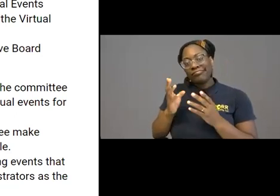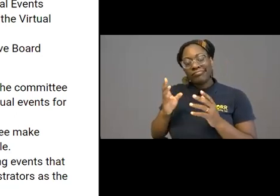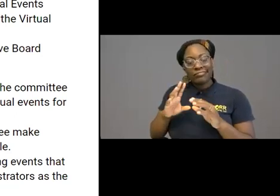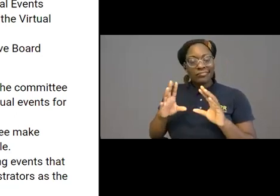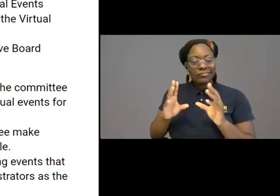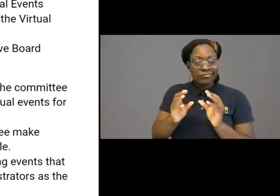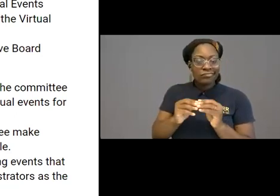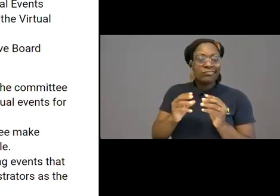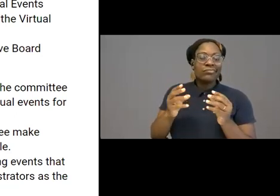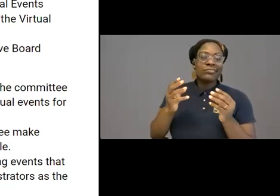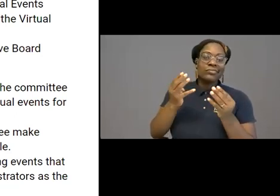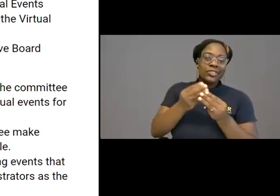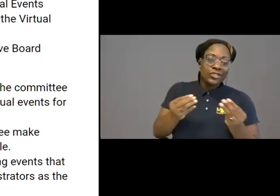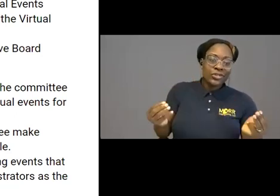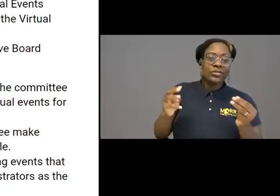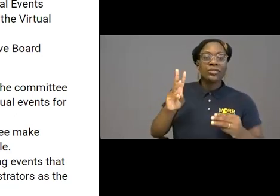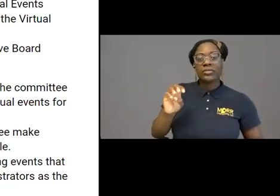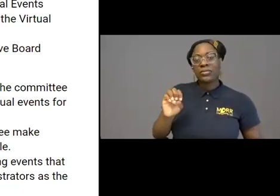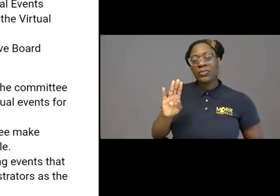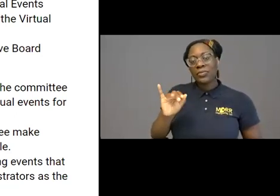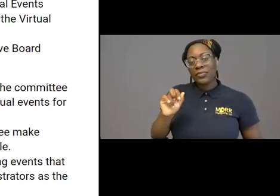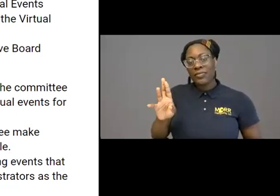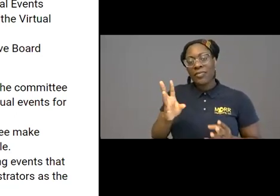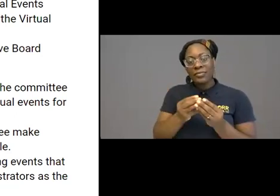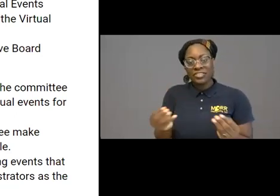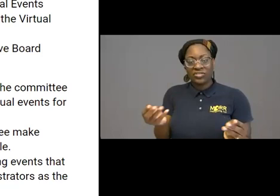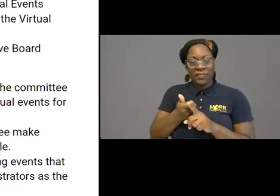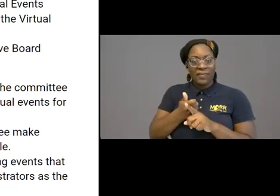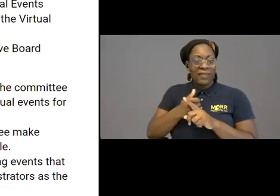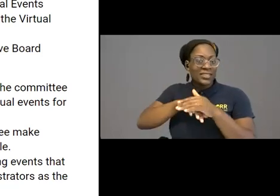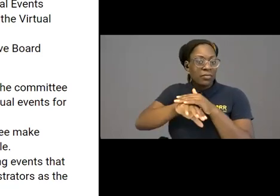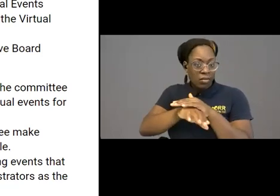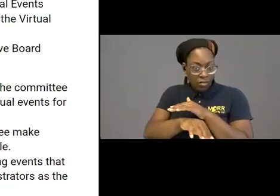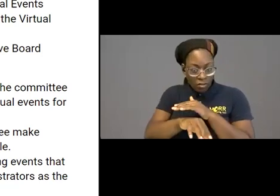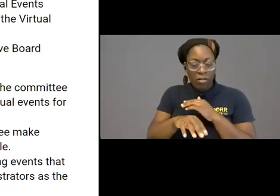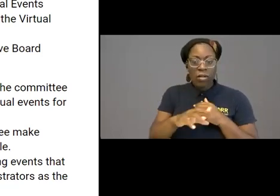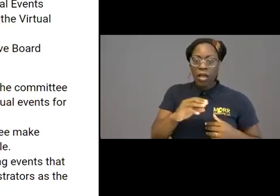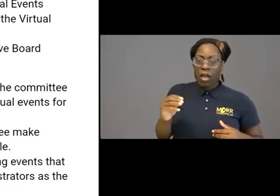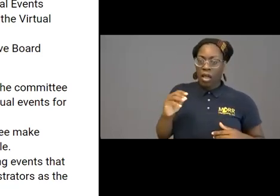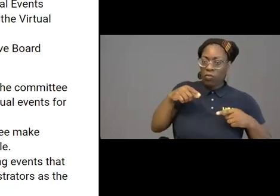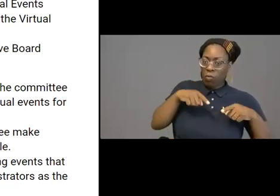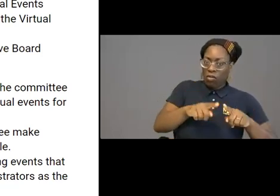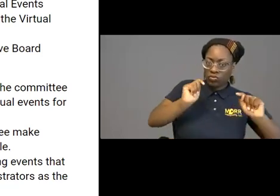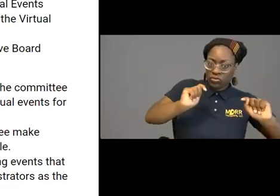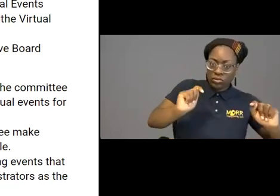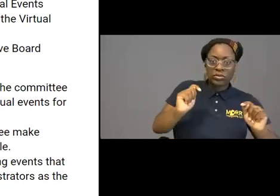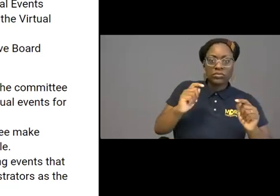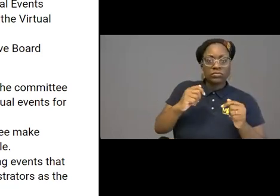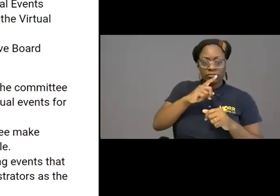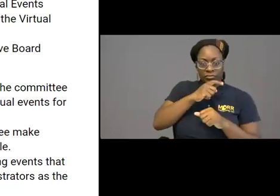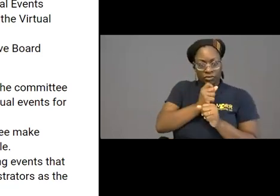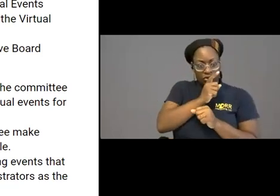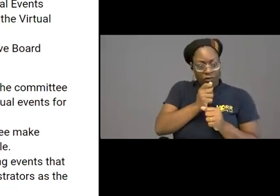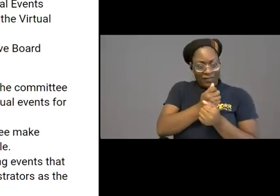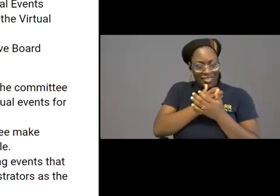attend and put that information that they're learning in those webinars into practice while they're tutoring. And I think I'll